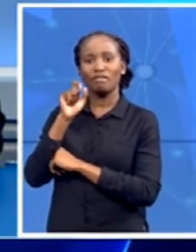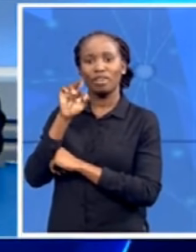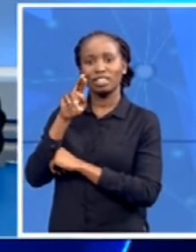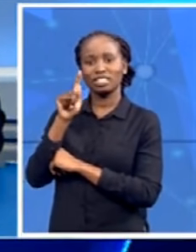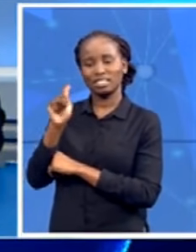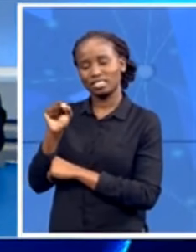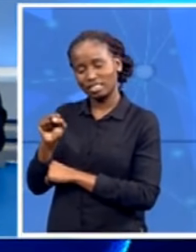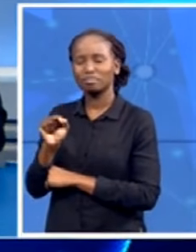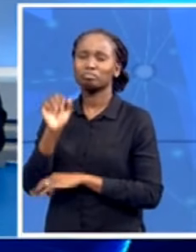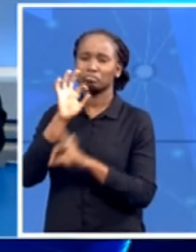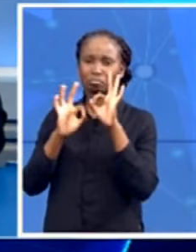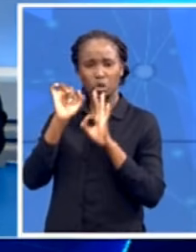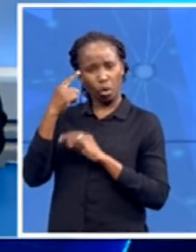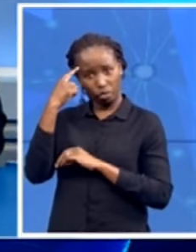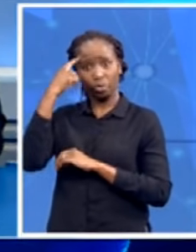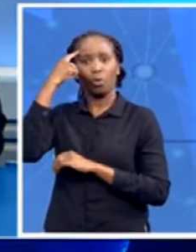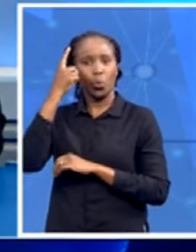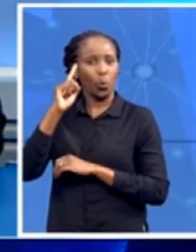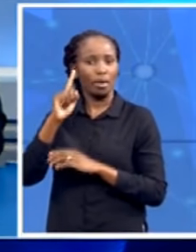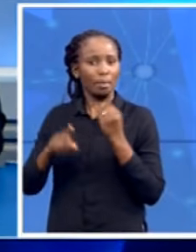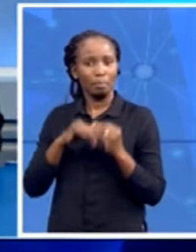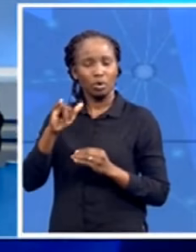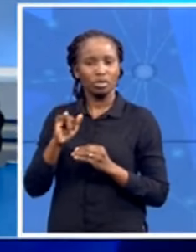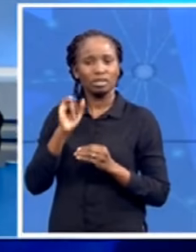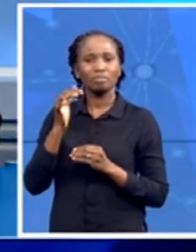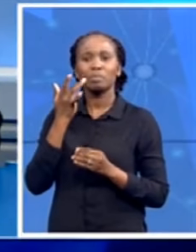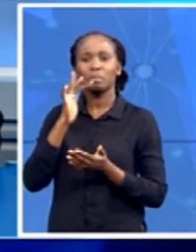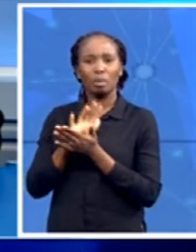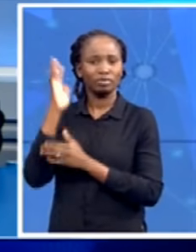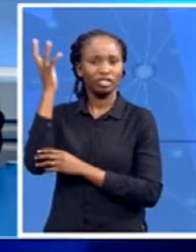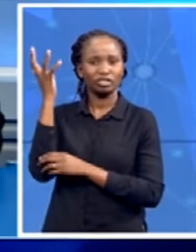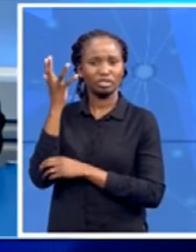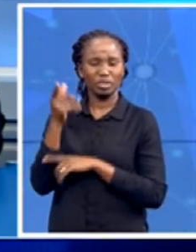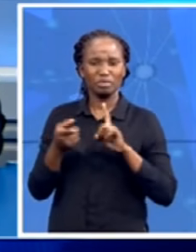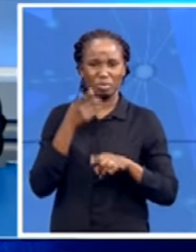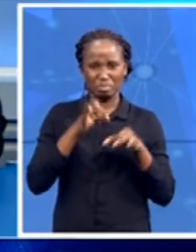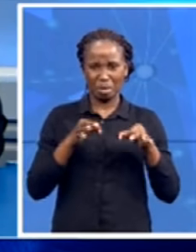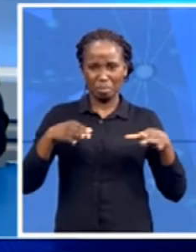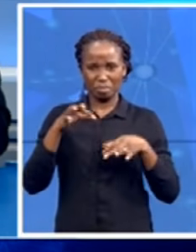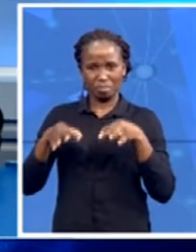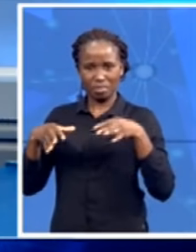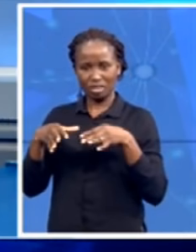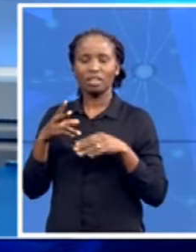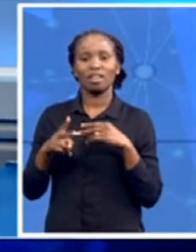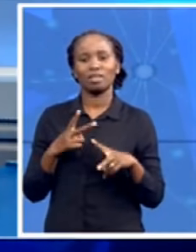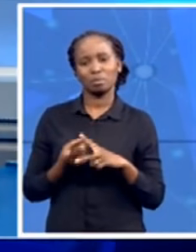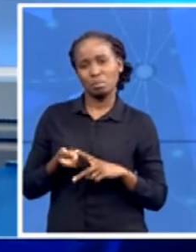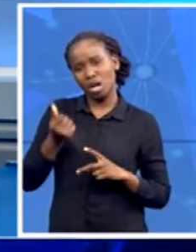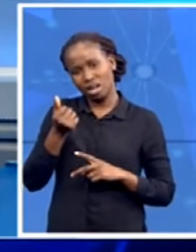on the manifesto launches that other parties have had, and just a preview to the ANC manifesto launch by the